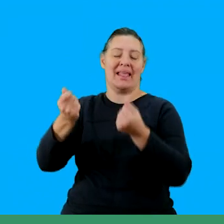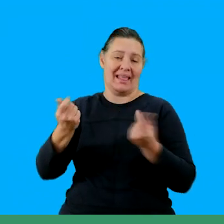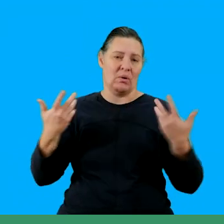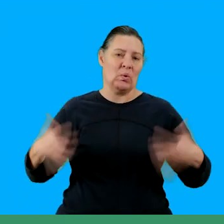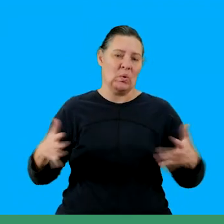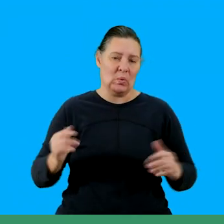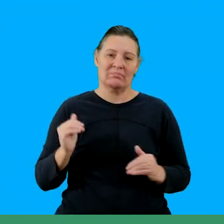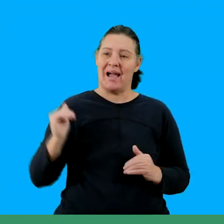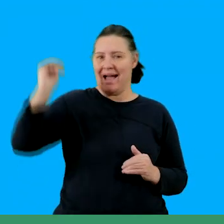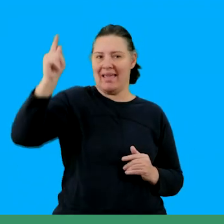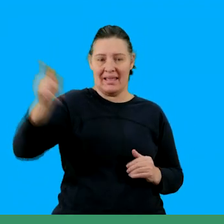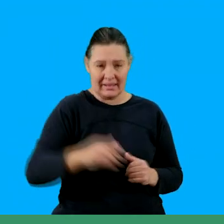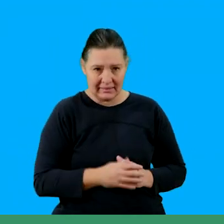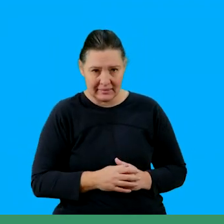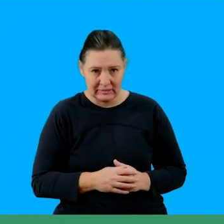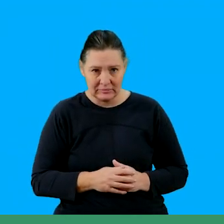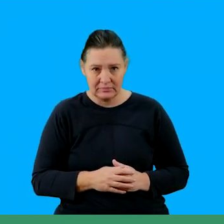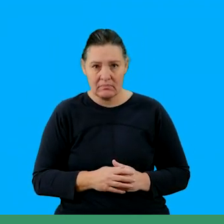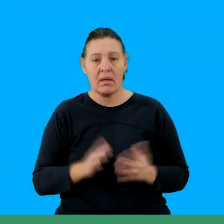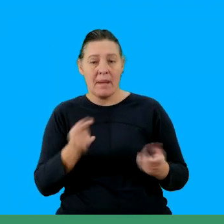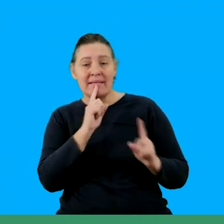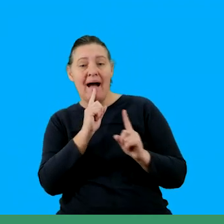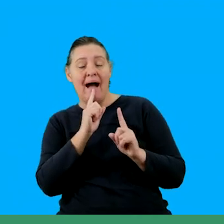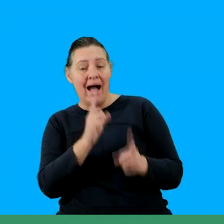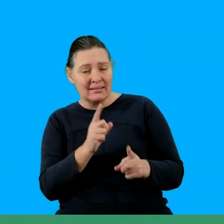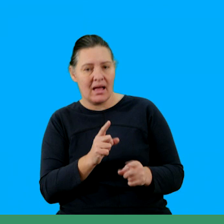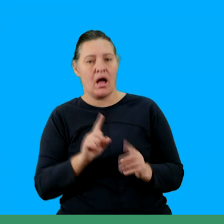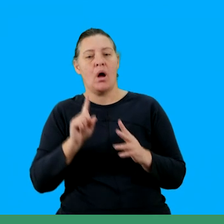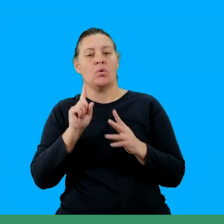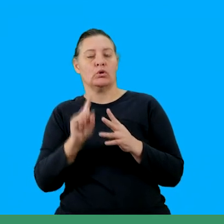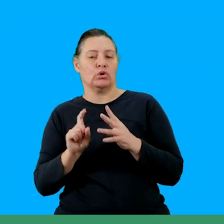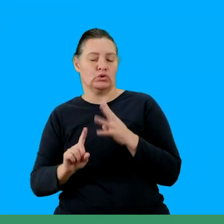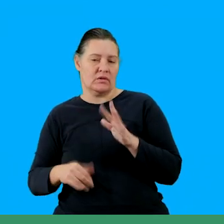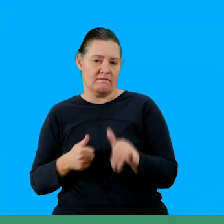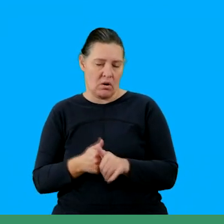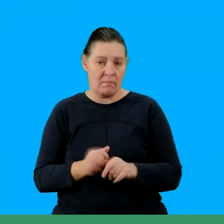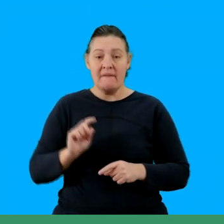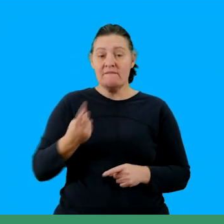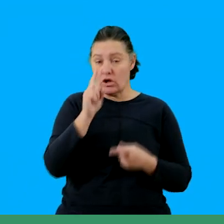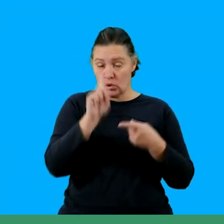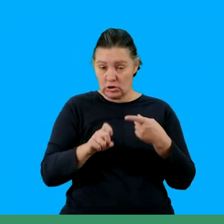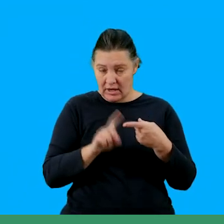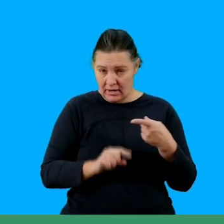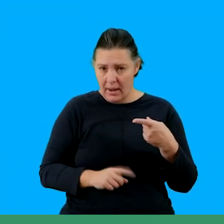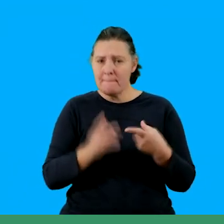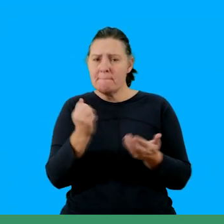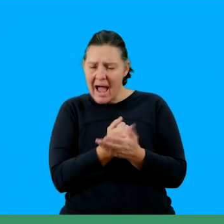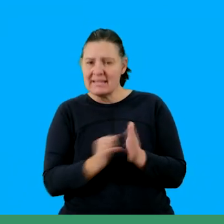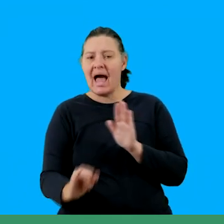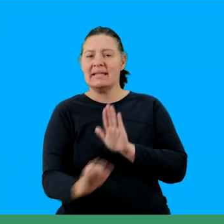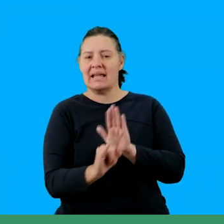exchange rate. Remember, we are supposed to answer questions that follow. Our first question is